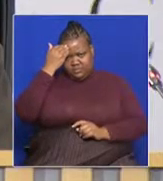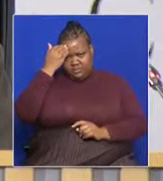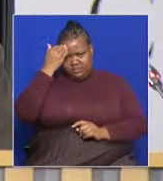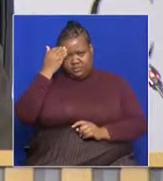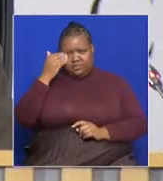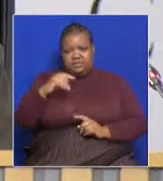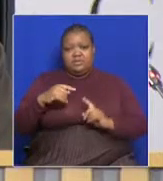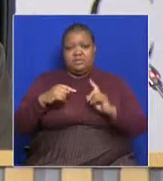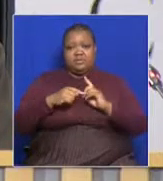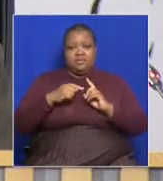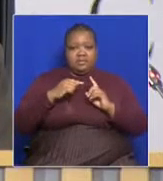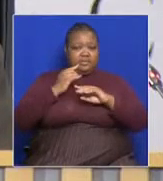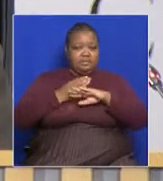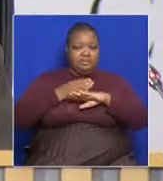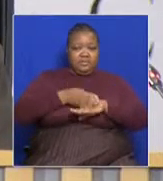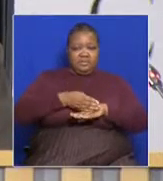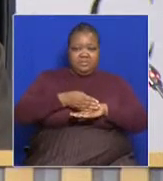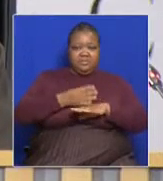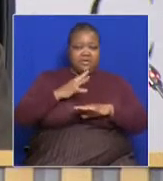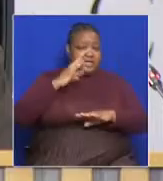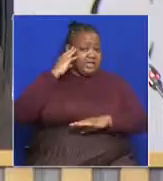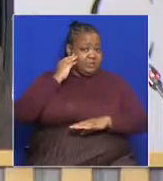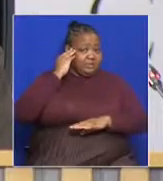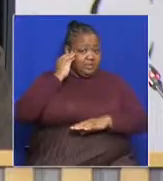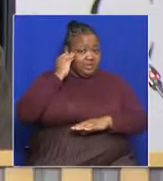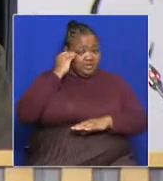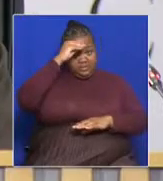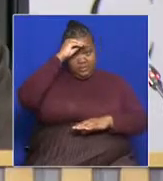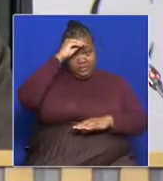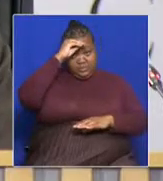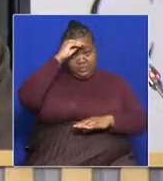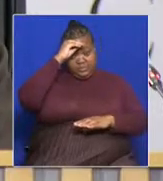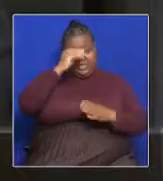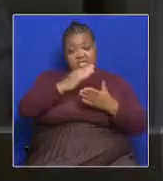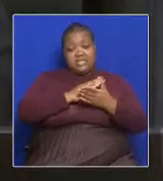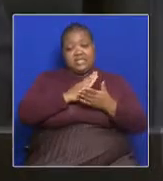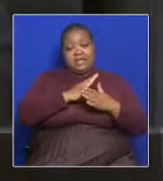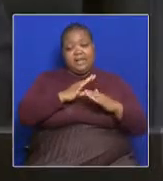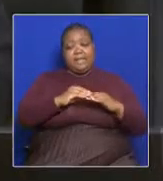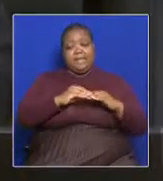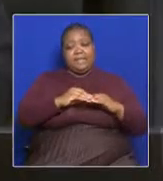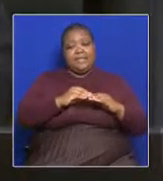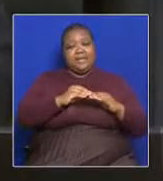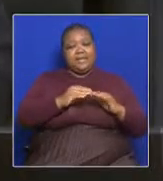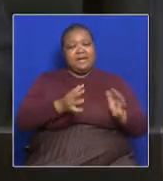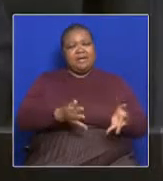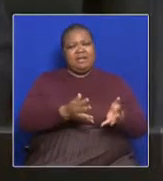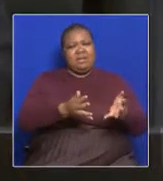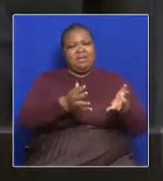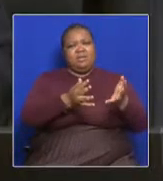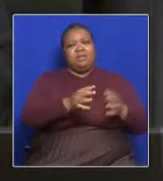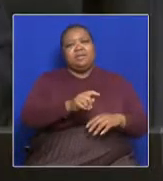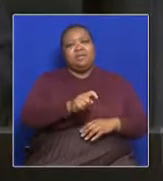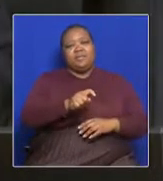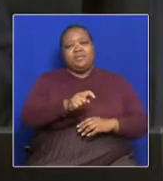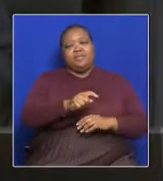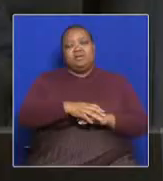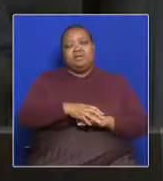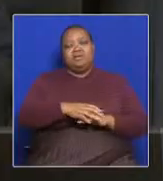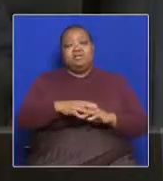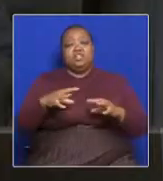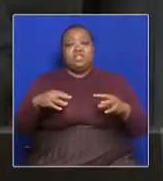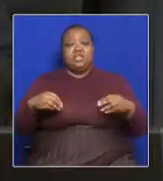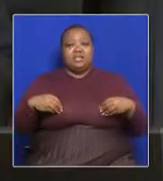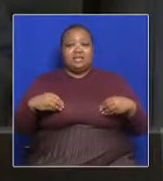certain members you need to just give them a little push. Do you accept that his handling